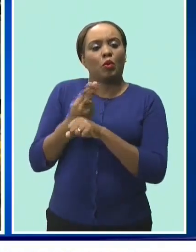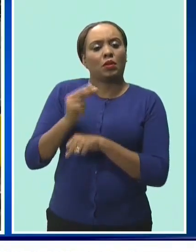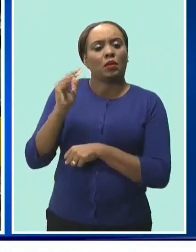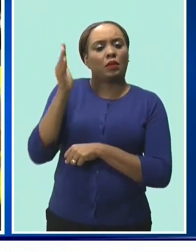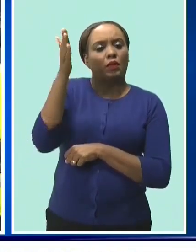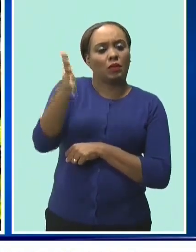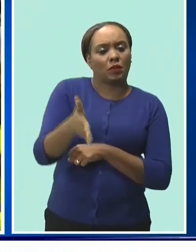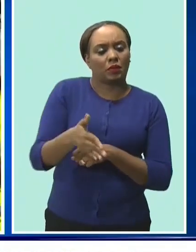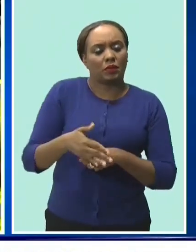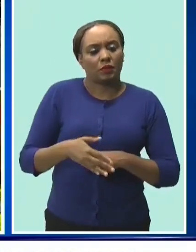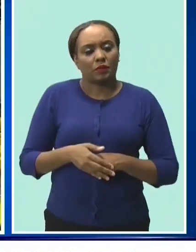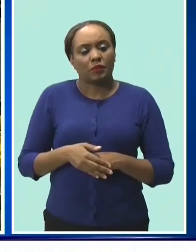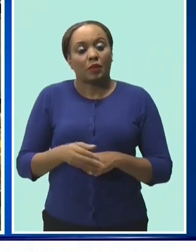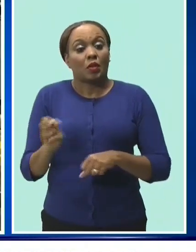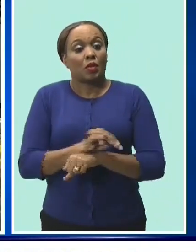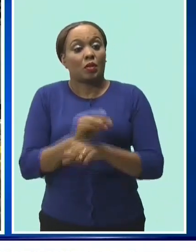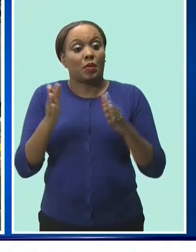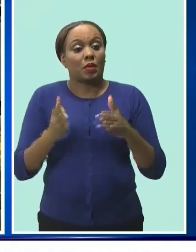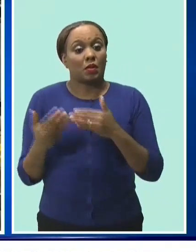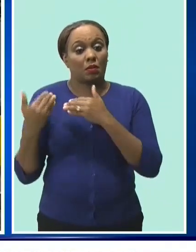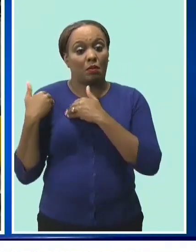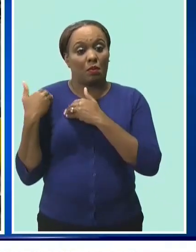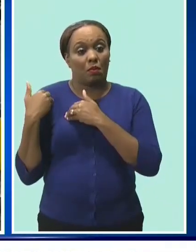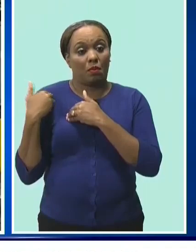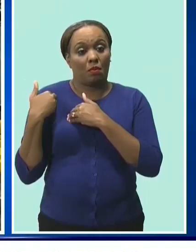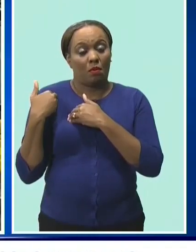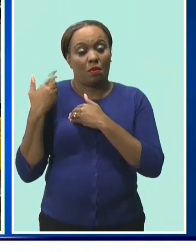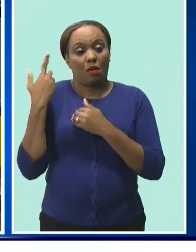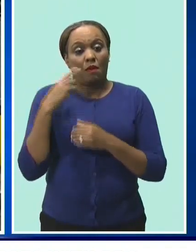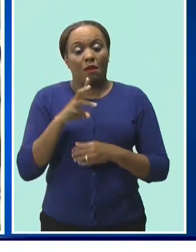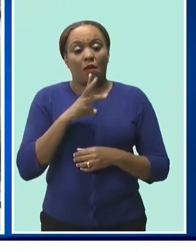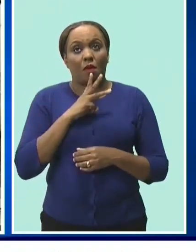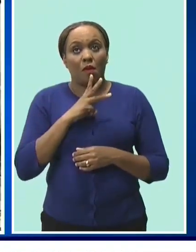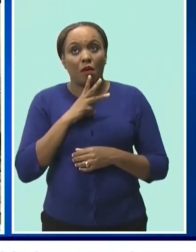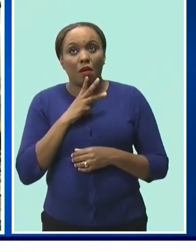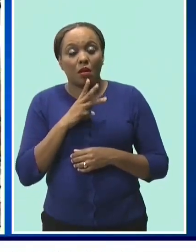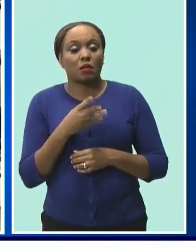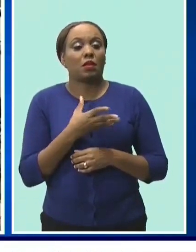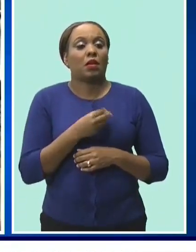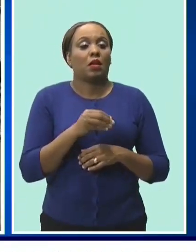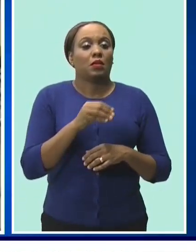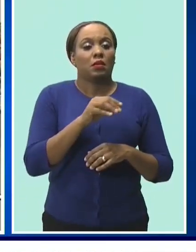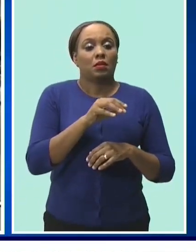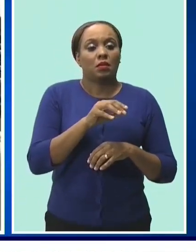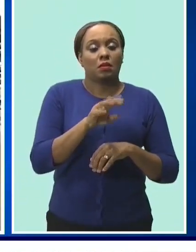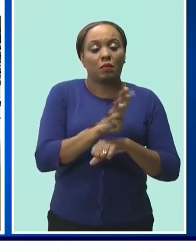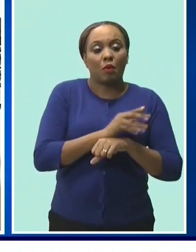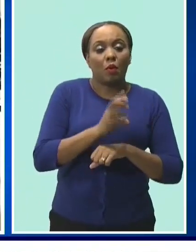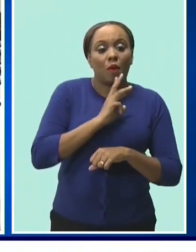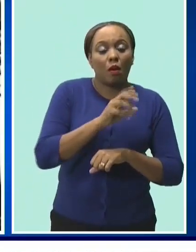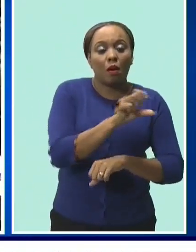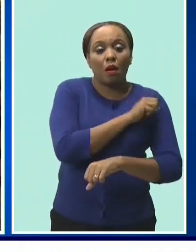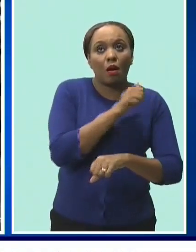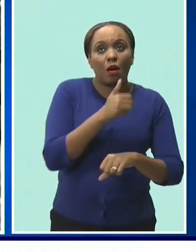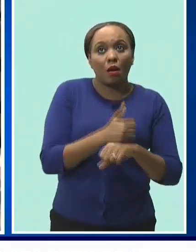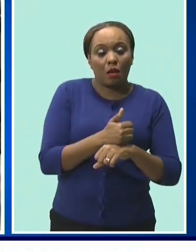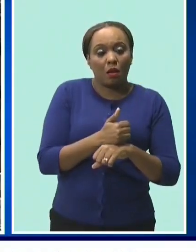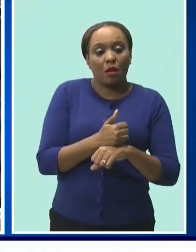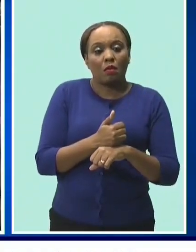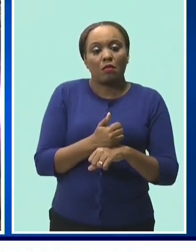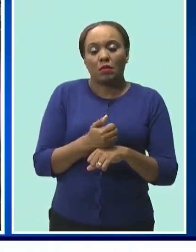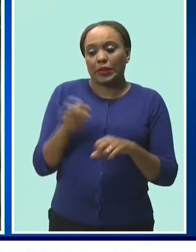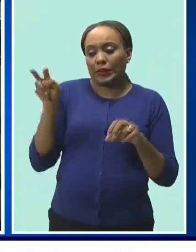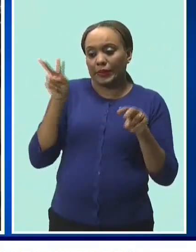alliances, Minister of Water Resources Wilfred Abrams and personnel from the BWA were exposed to the wastewater treatment